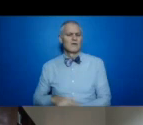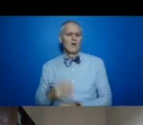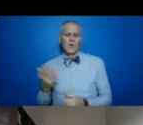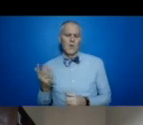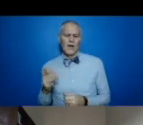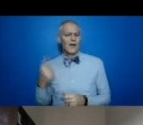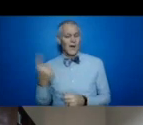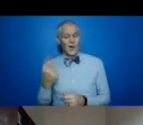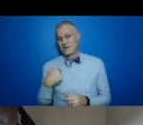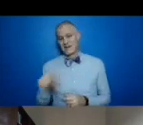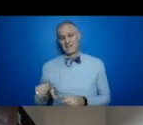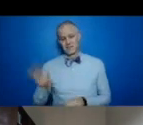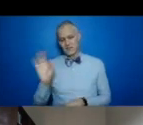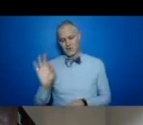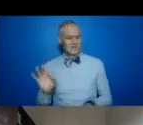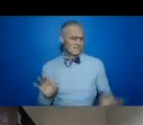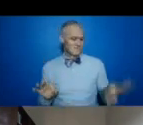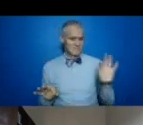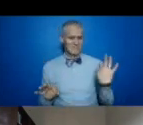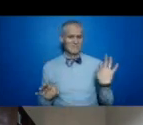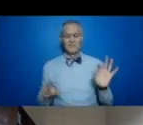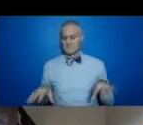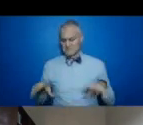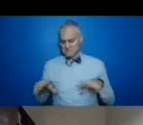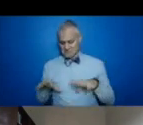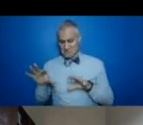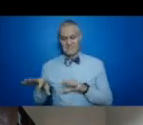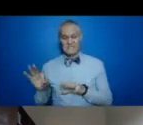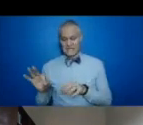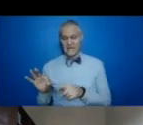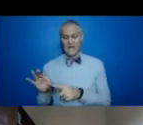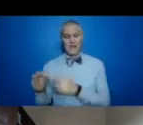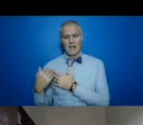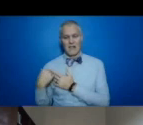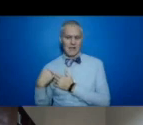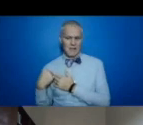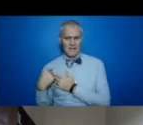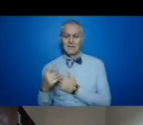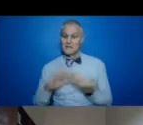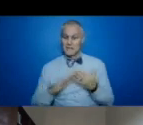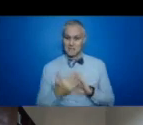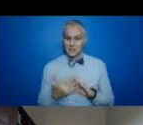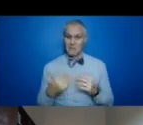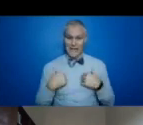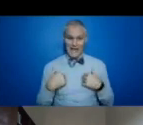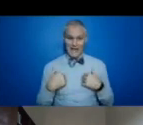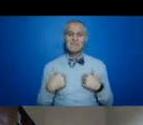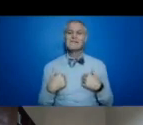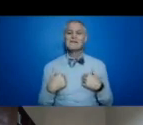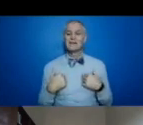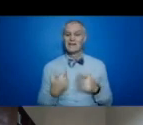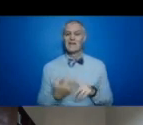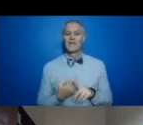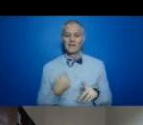a choice. And we have to sit with that choice, because what we know is that the community that we have, to a certain extent, is the community that we